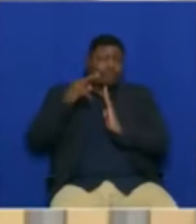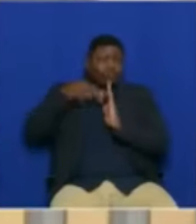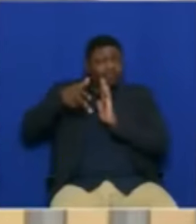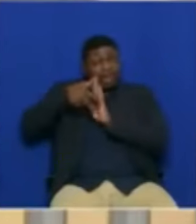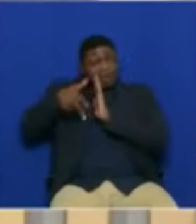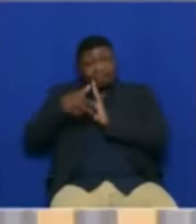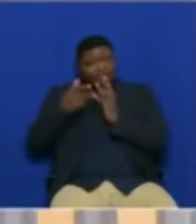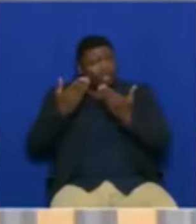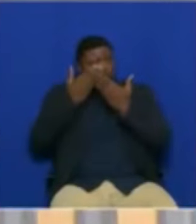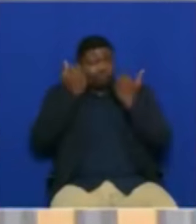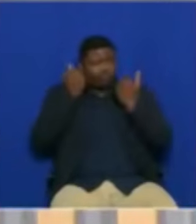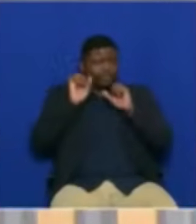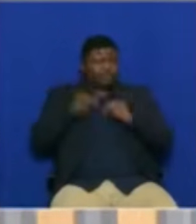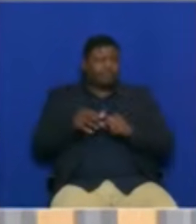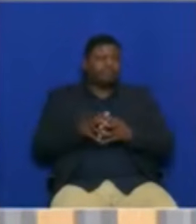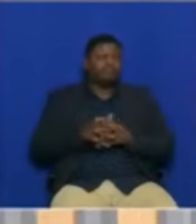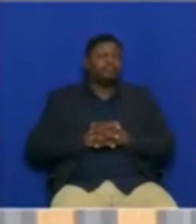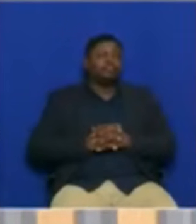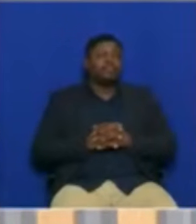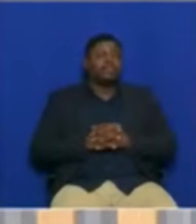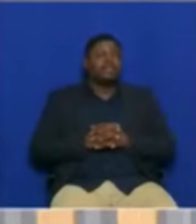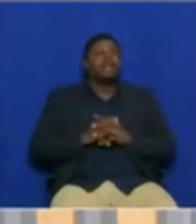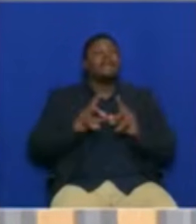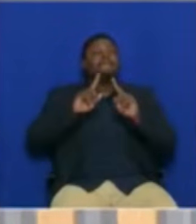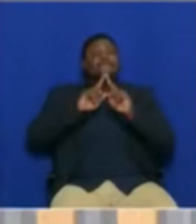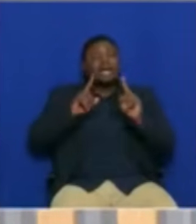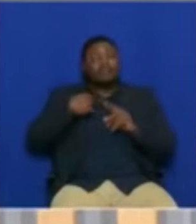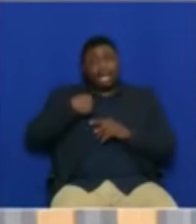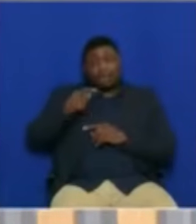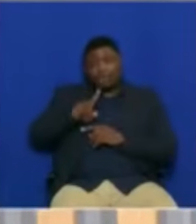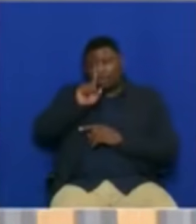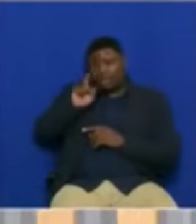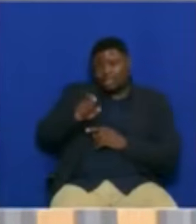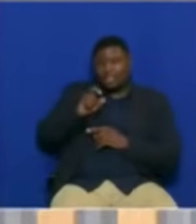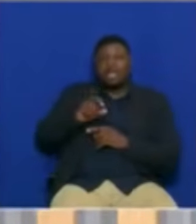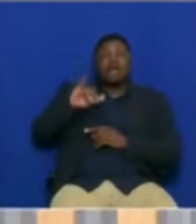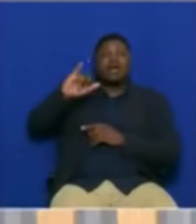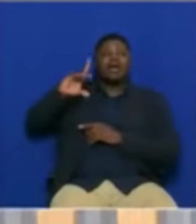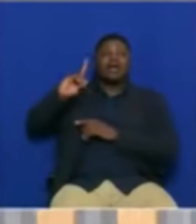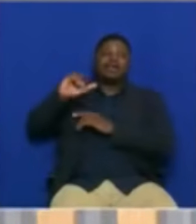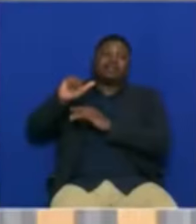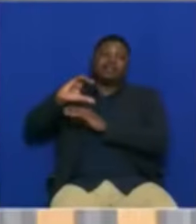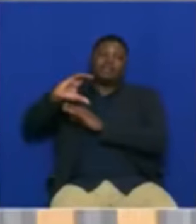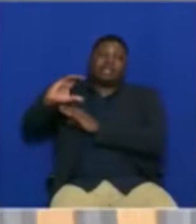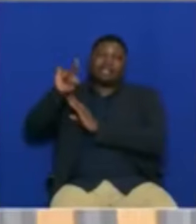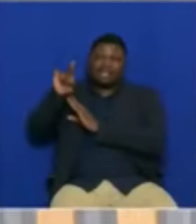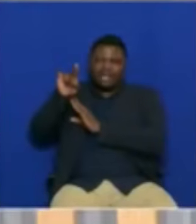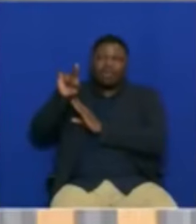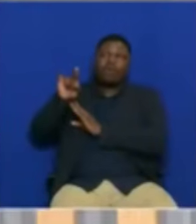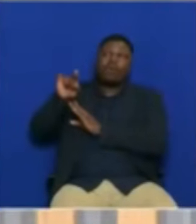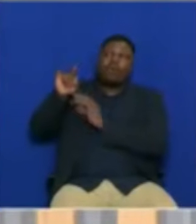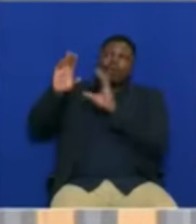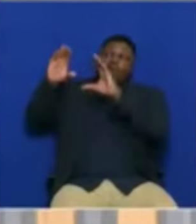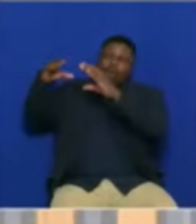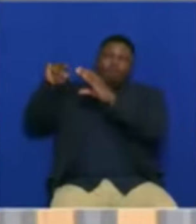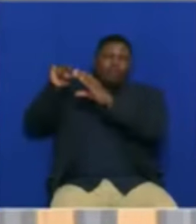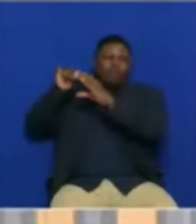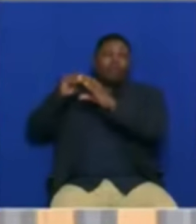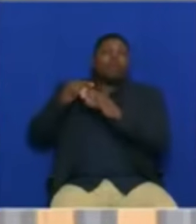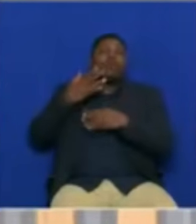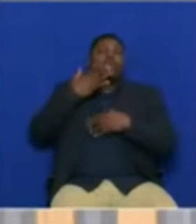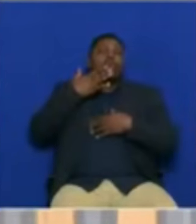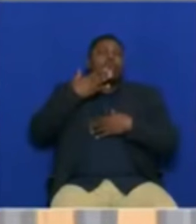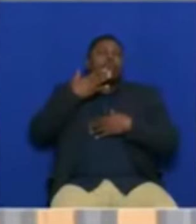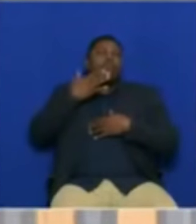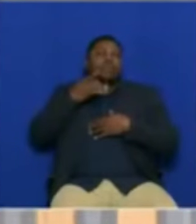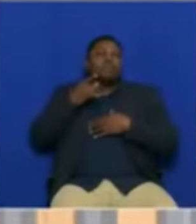in IDEC does the decision lie? Who is the decision maker when an appeal